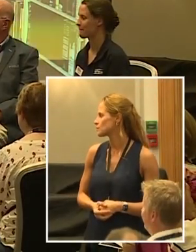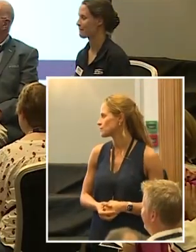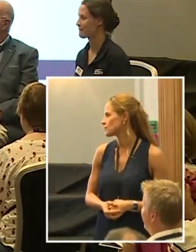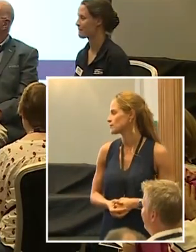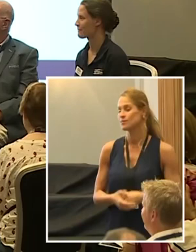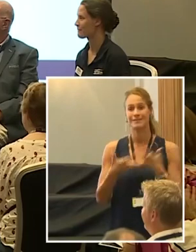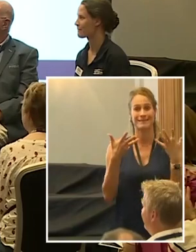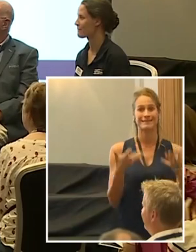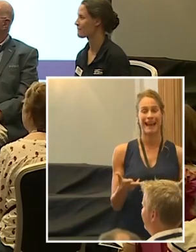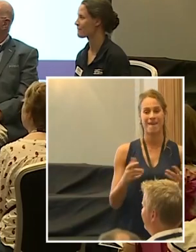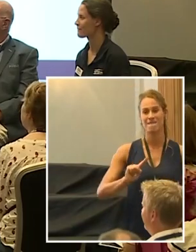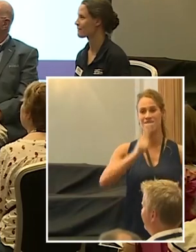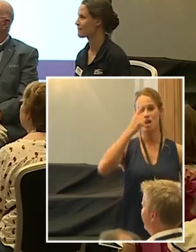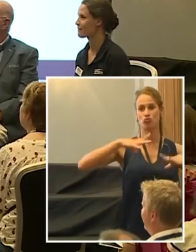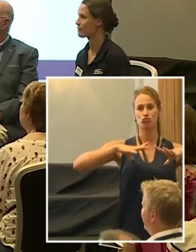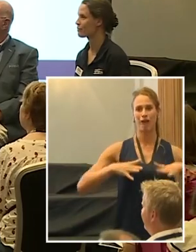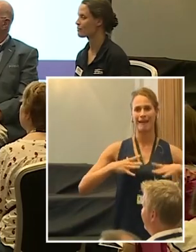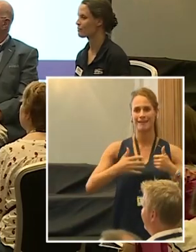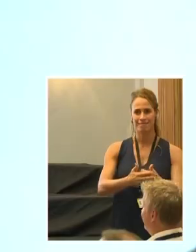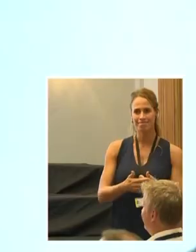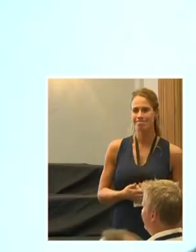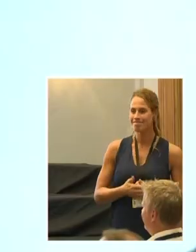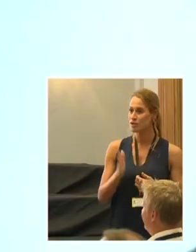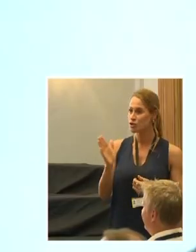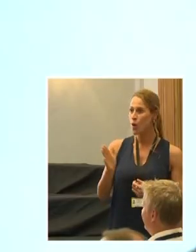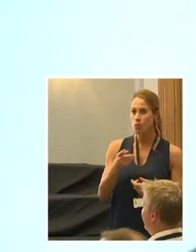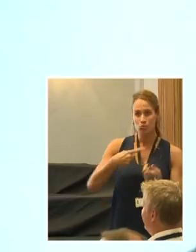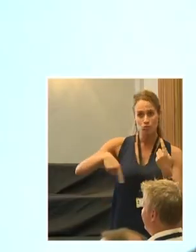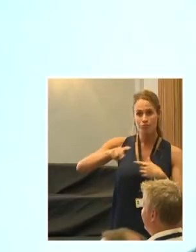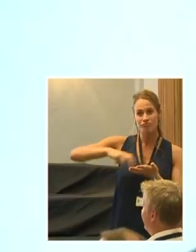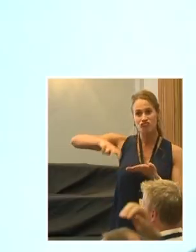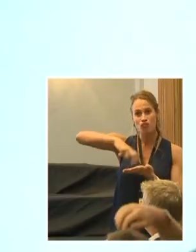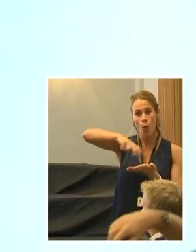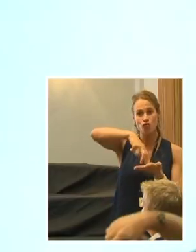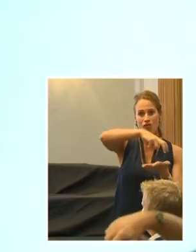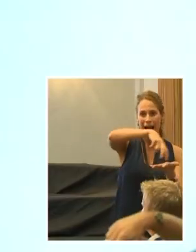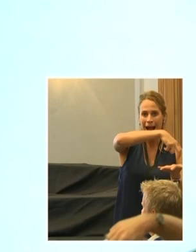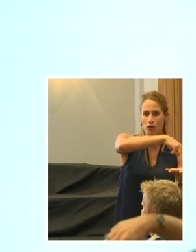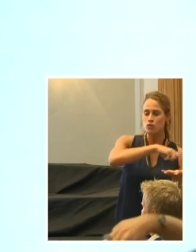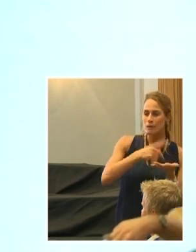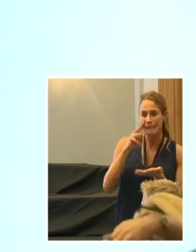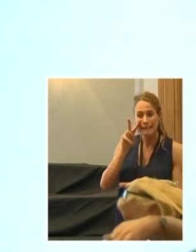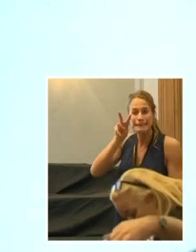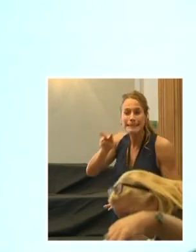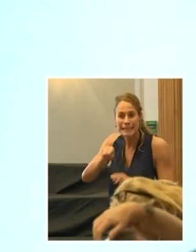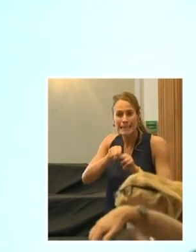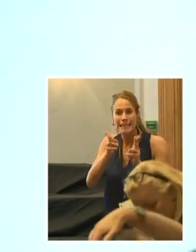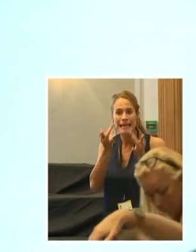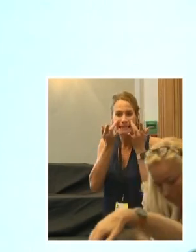So now it's time for your first break. So please do go around, see the exhibitors, get yourself a coffee, a bit of cake,